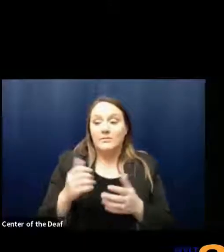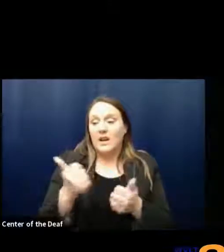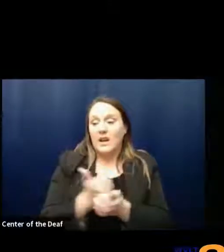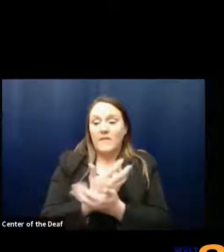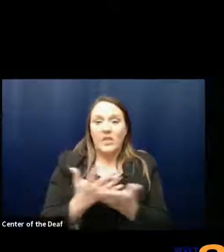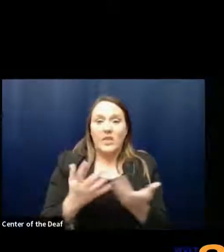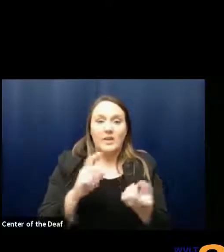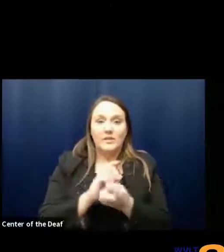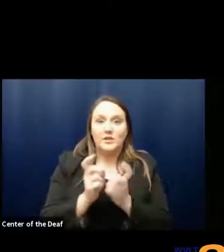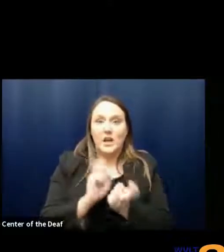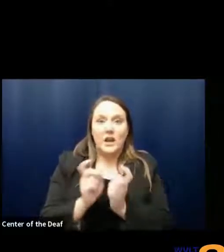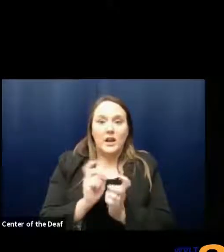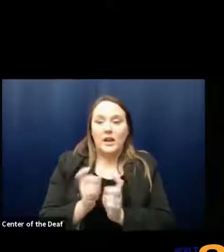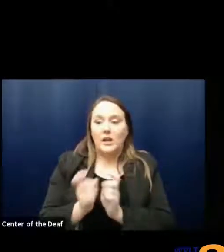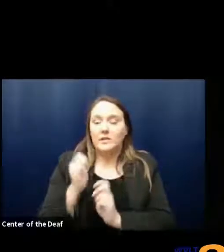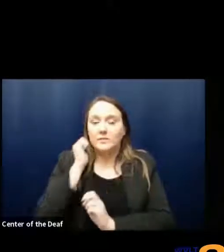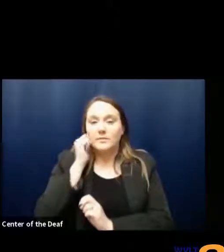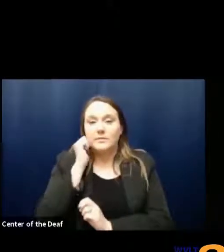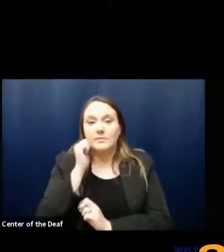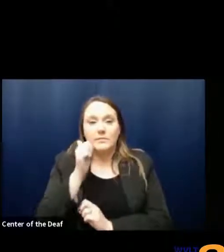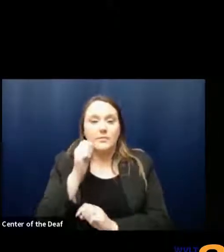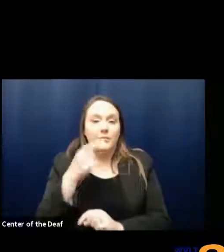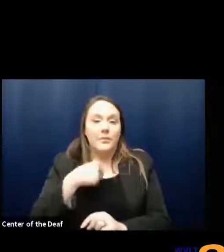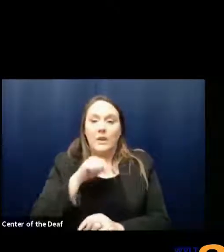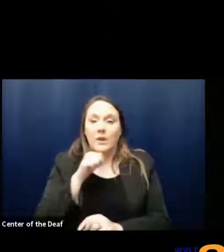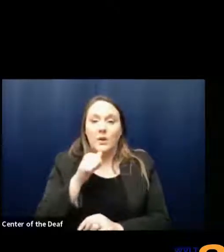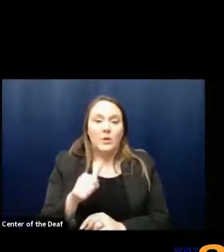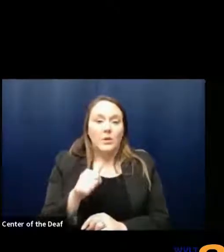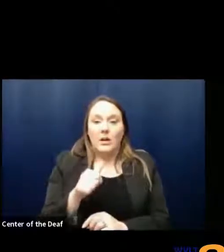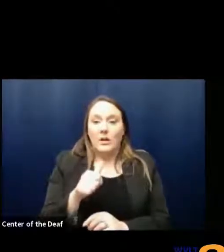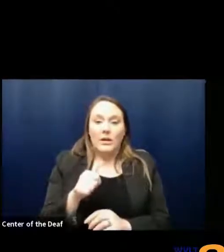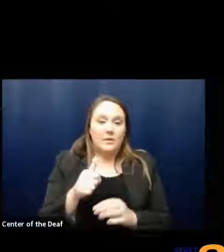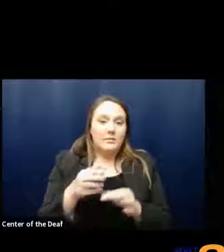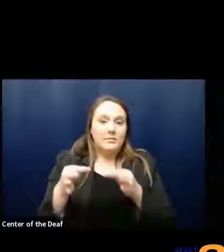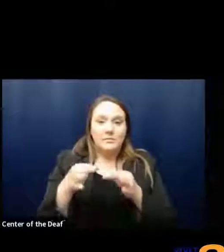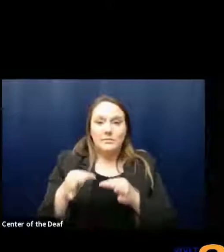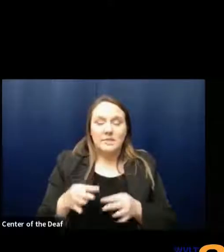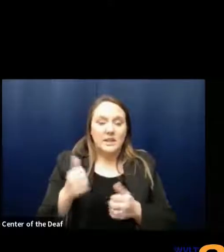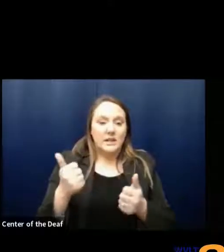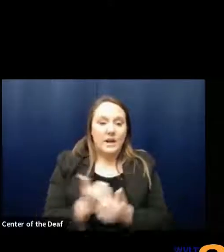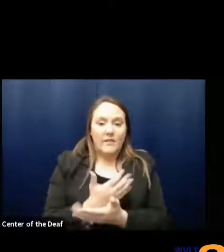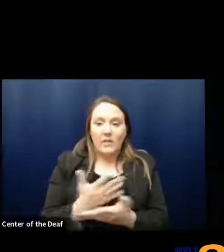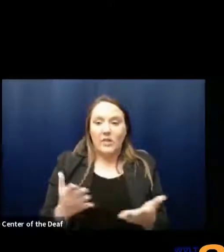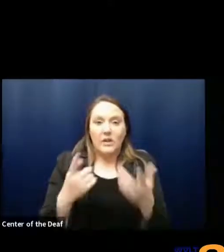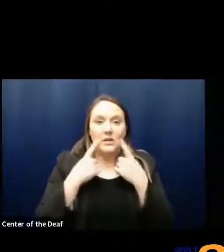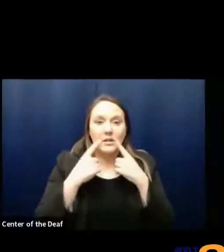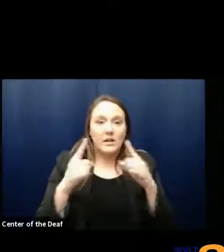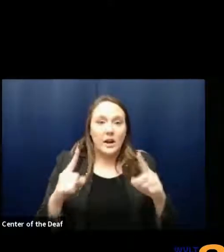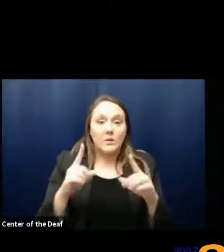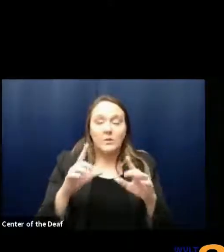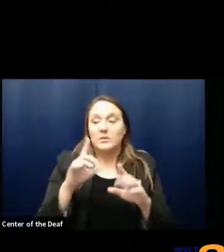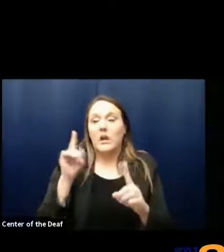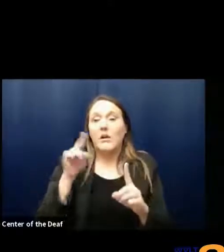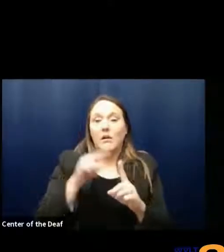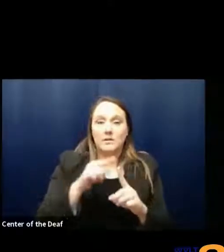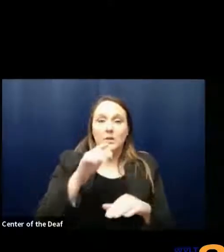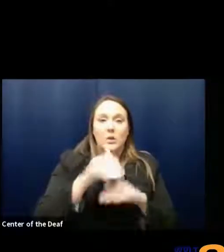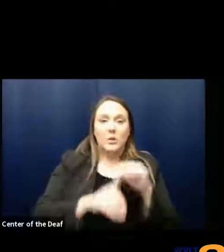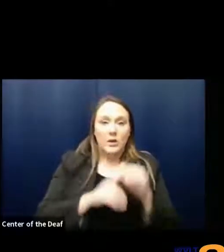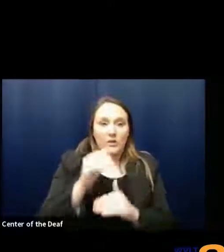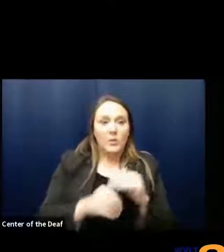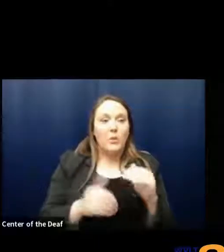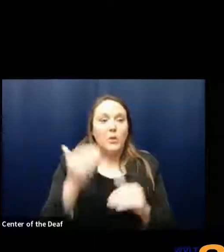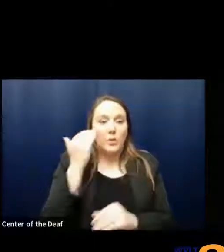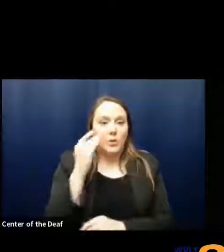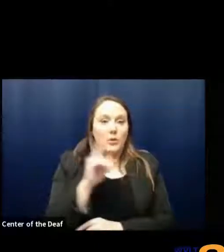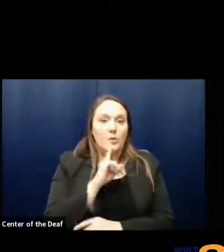rapidly. We're not going to put all of the nuances out into the public until we're comfortable with where we are with those. And I